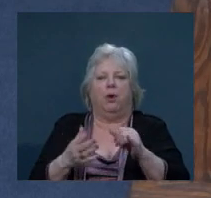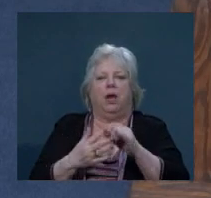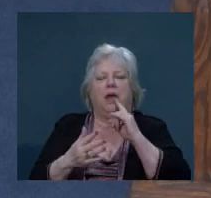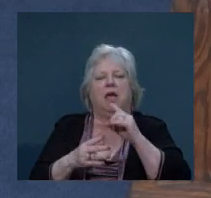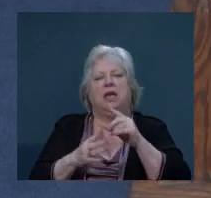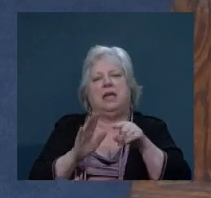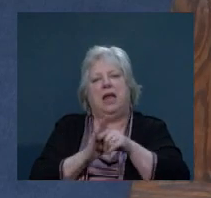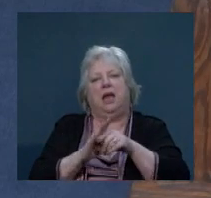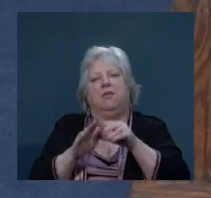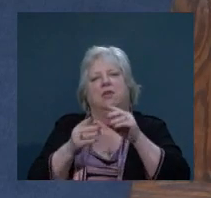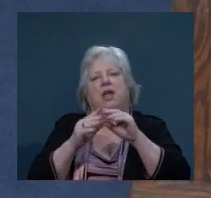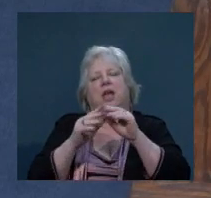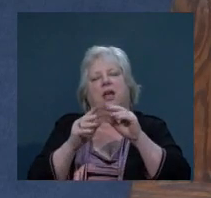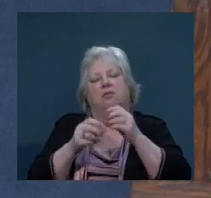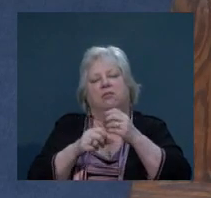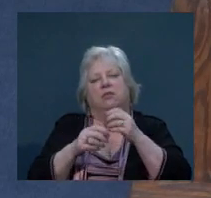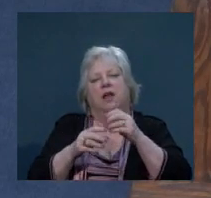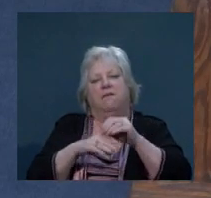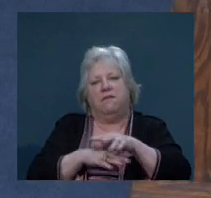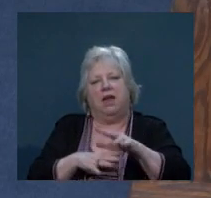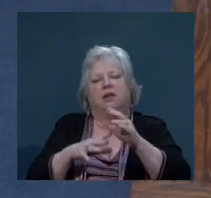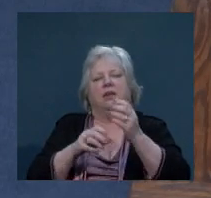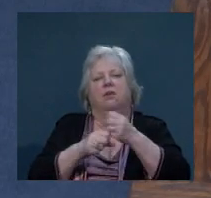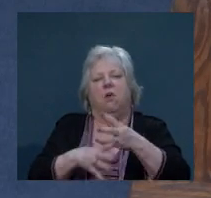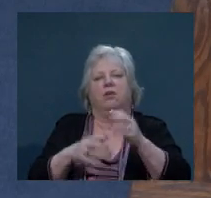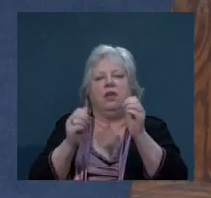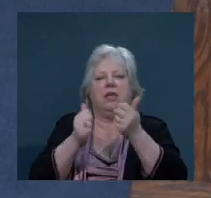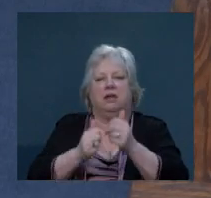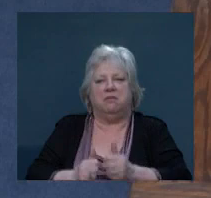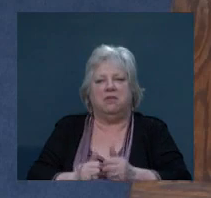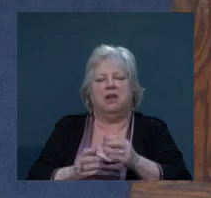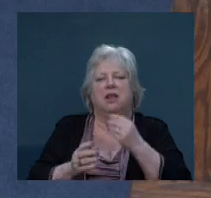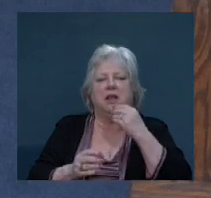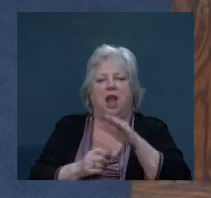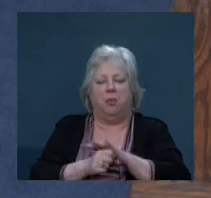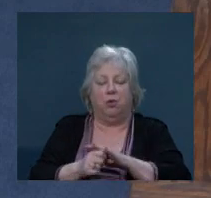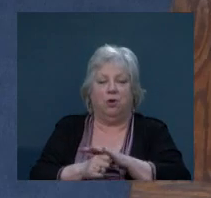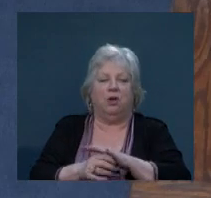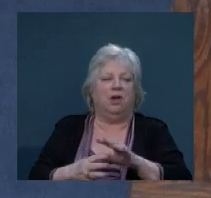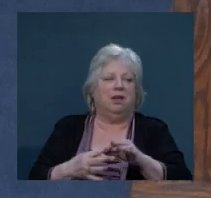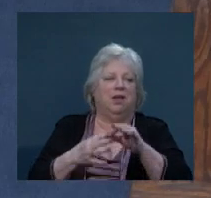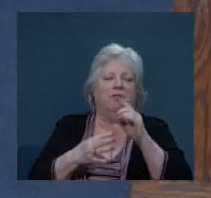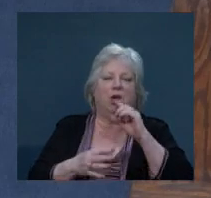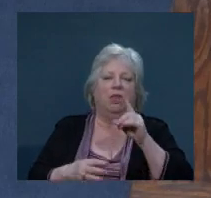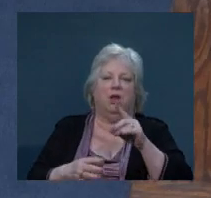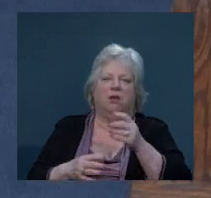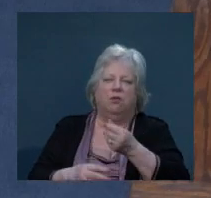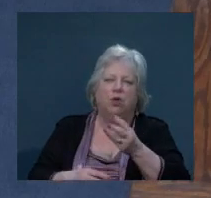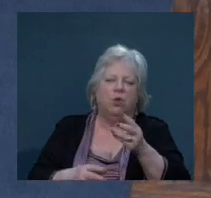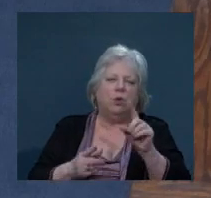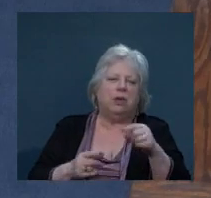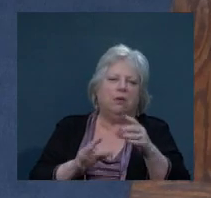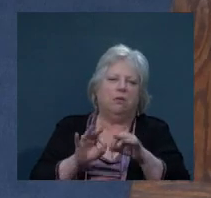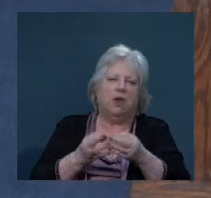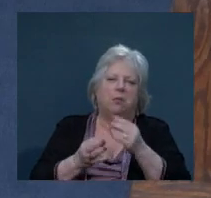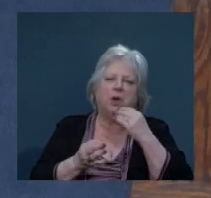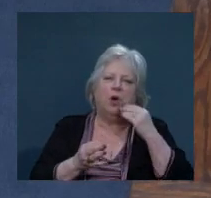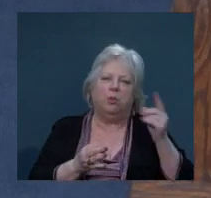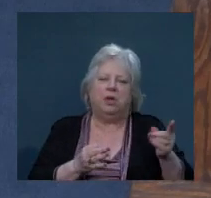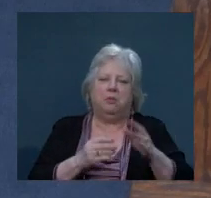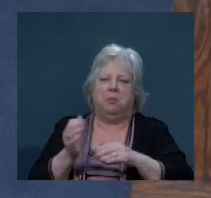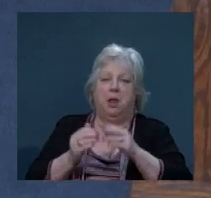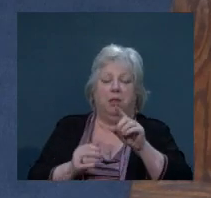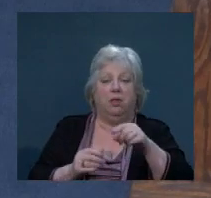the neighborhood. This is all family homed except for the duplexes that he's put in there and a few of the single family homes. The only problem in